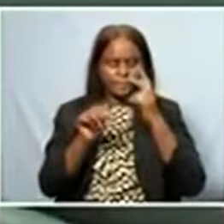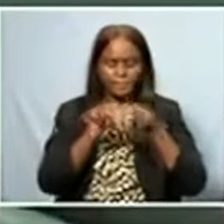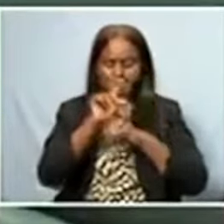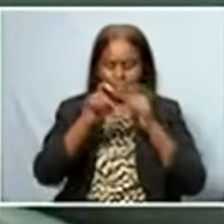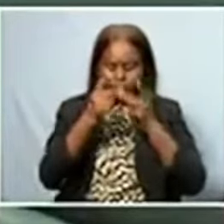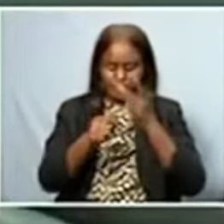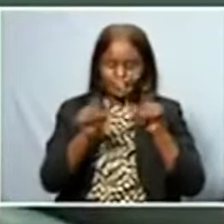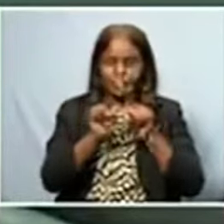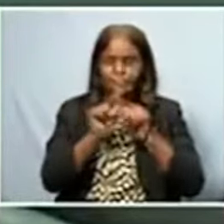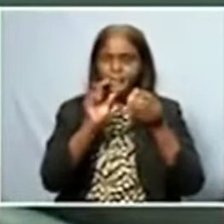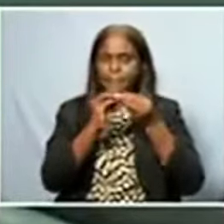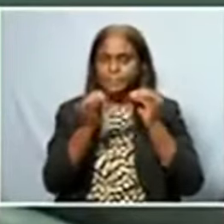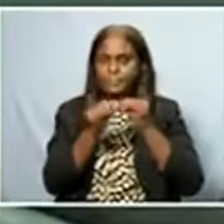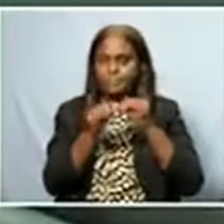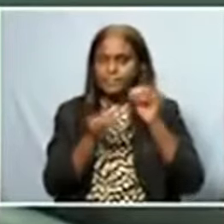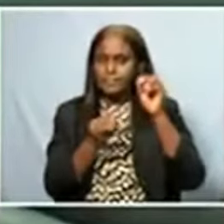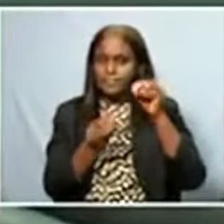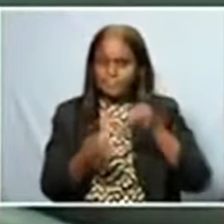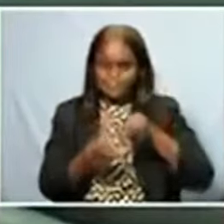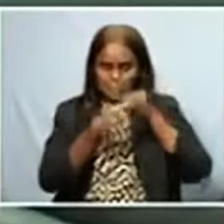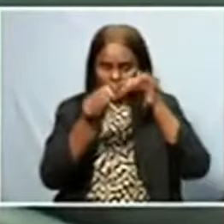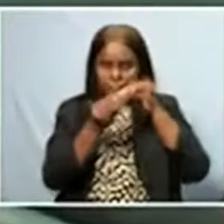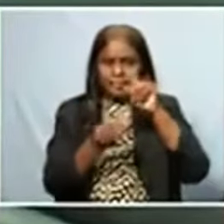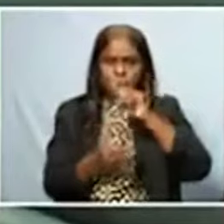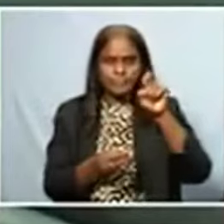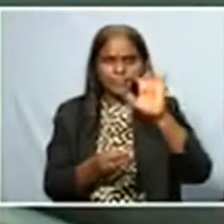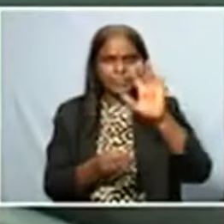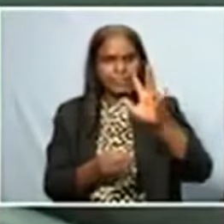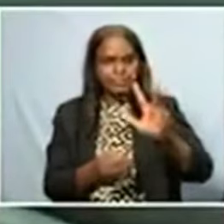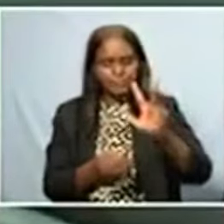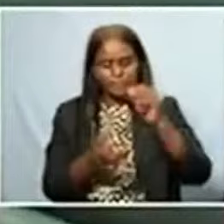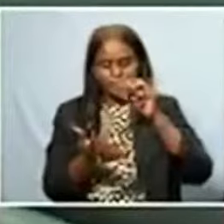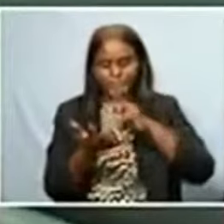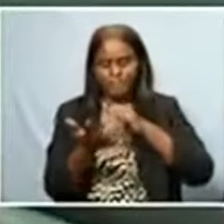question is that head total